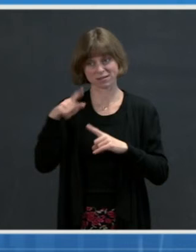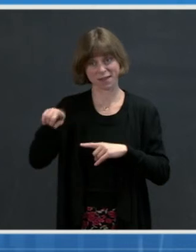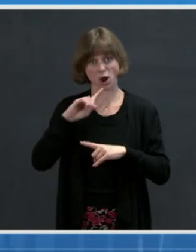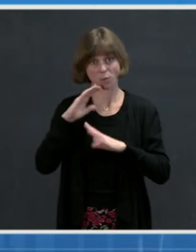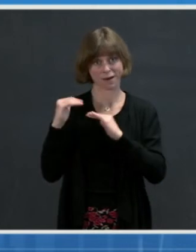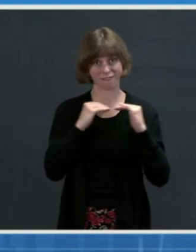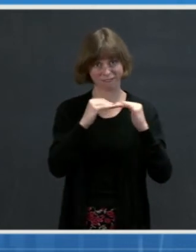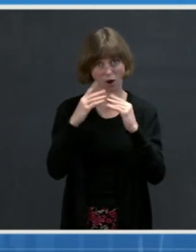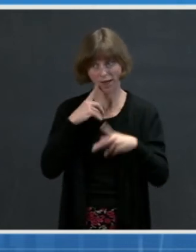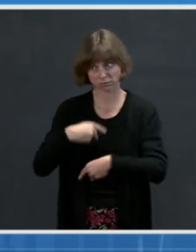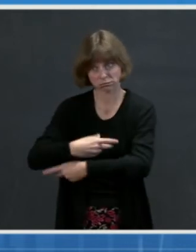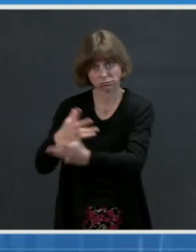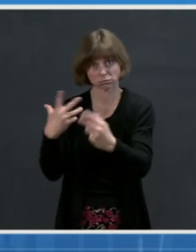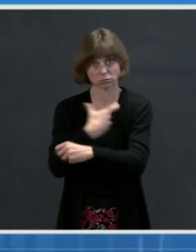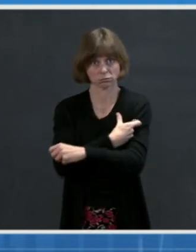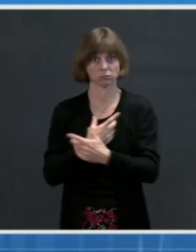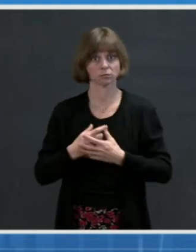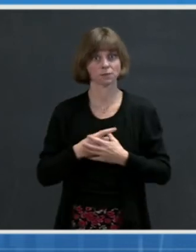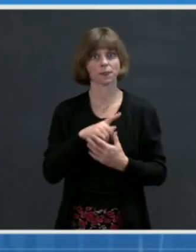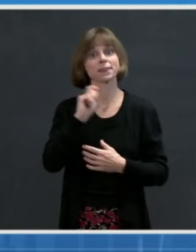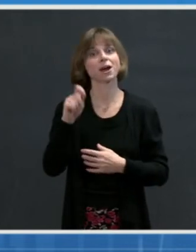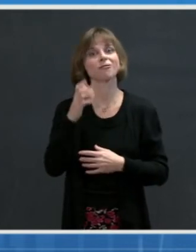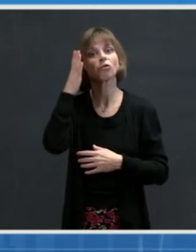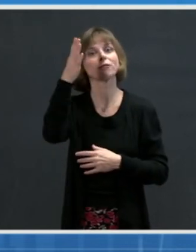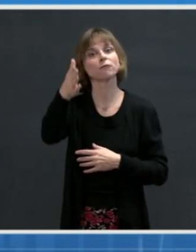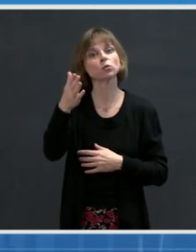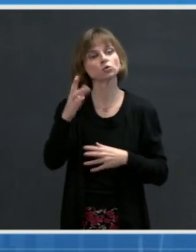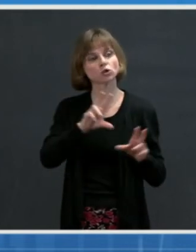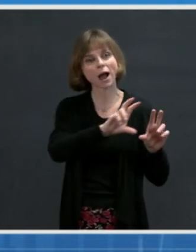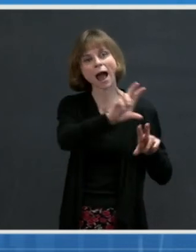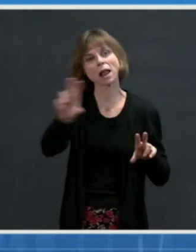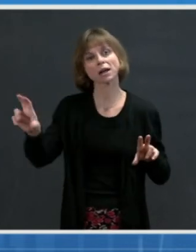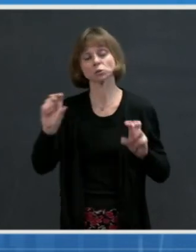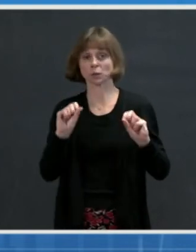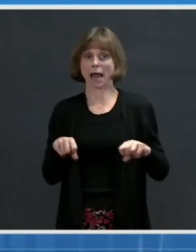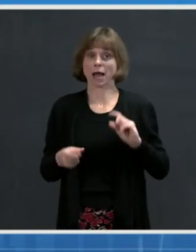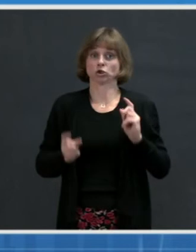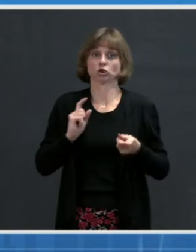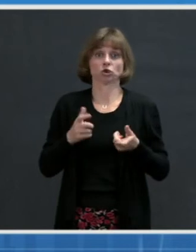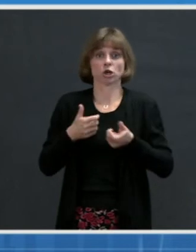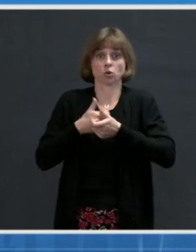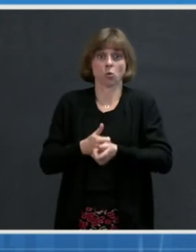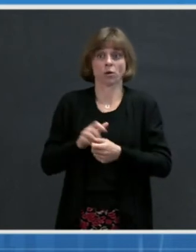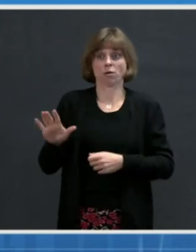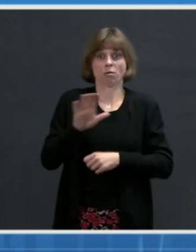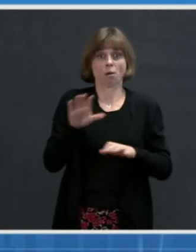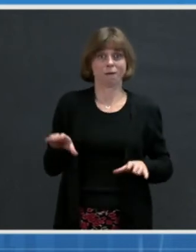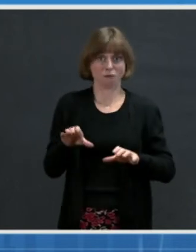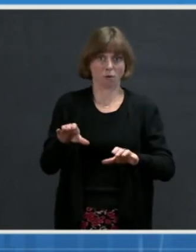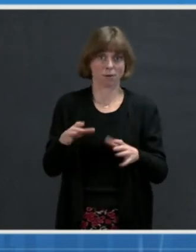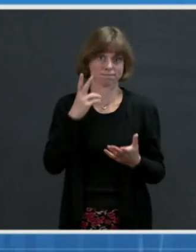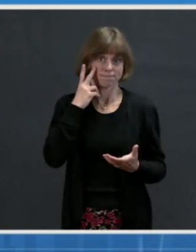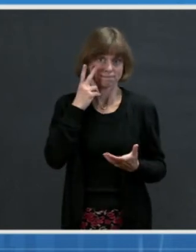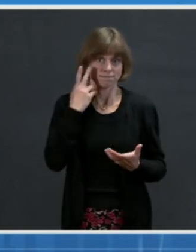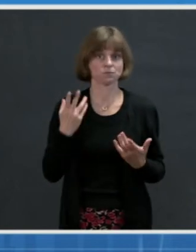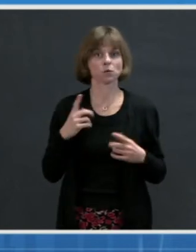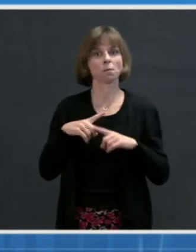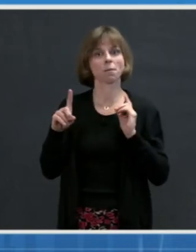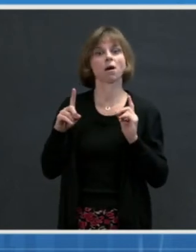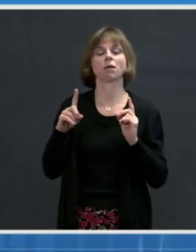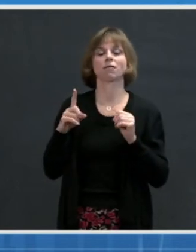equity. So future allocations across channels could be changed based on performance. But we're starting, if the FDA does